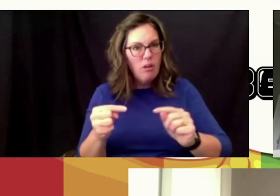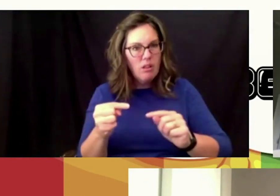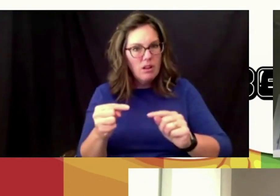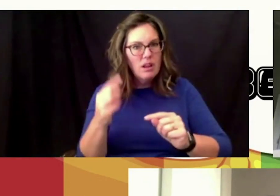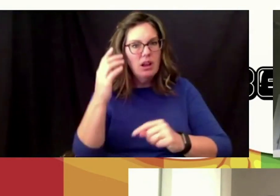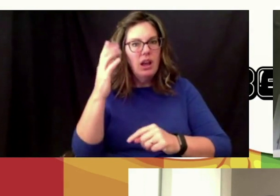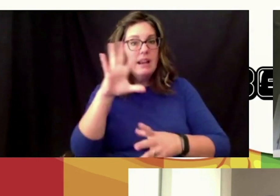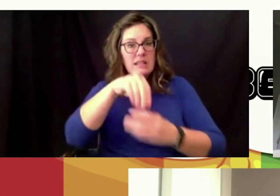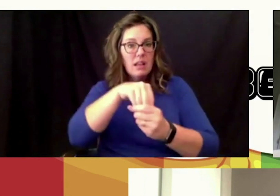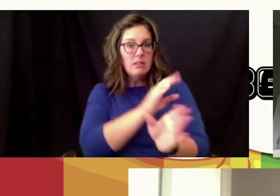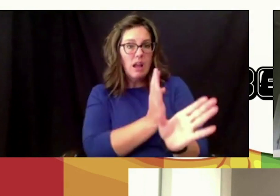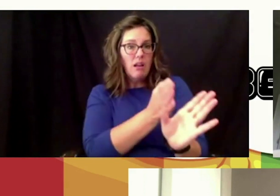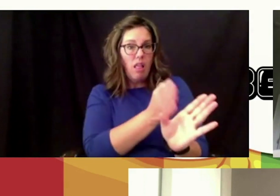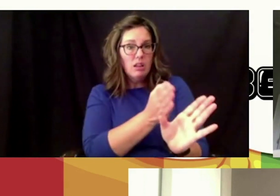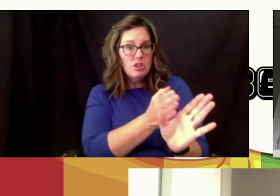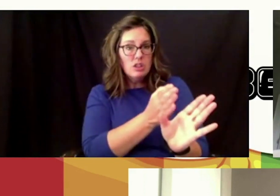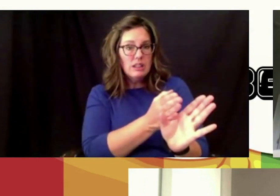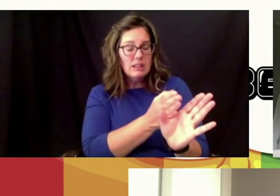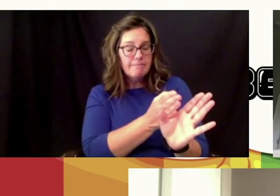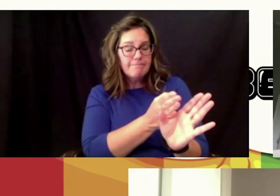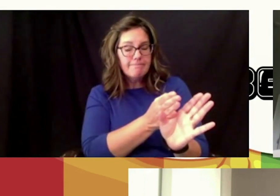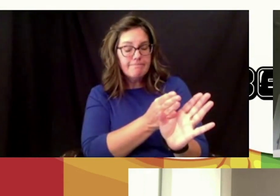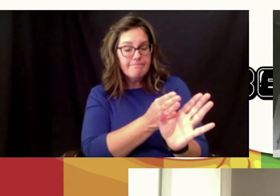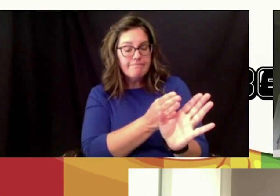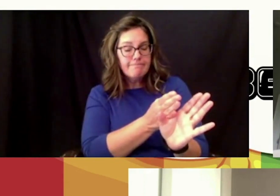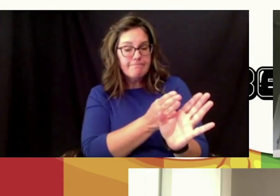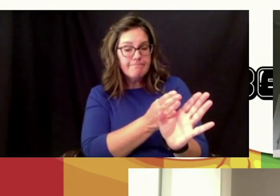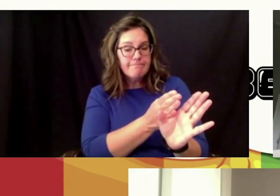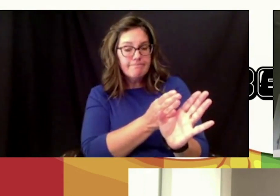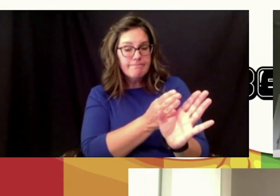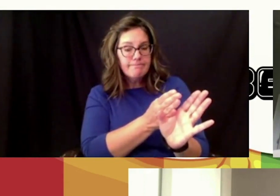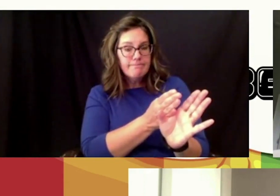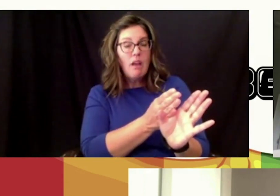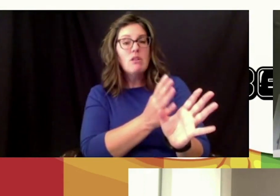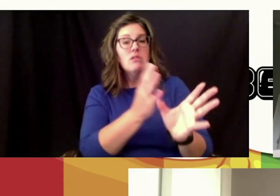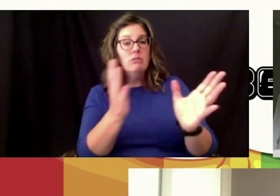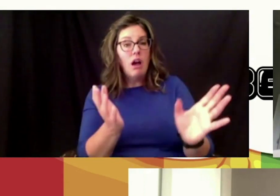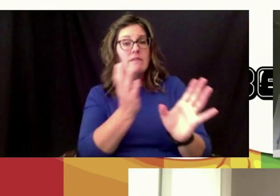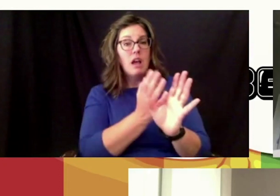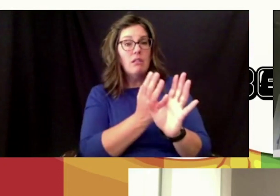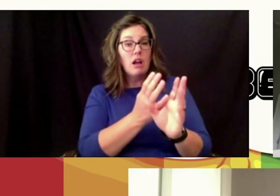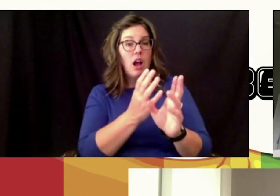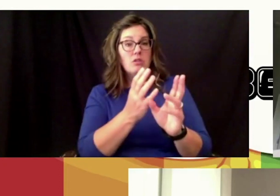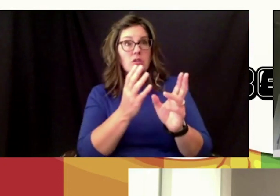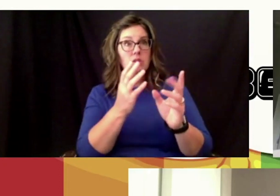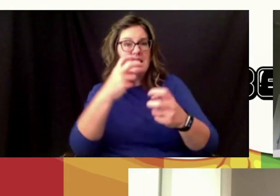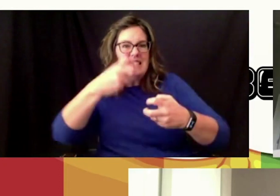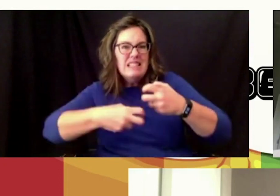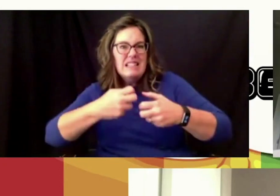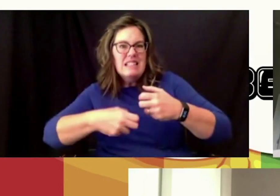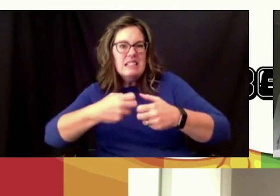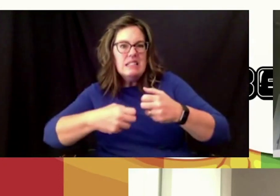of psychology, because we understand there is a lot of psychological dilemmas that come up for people whenever they're